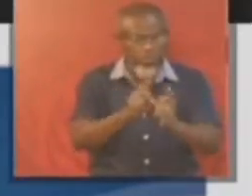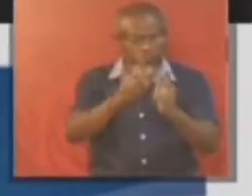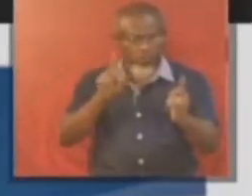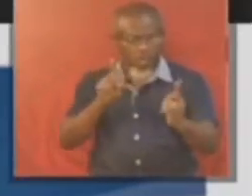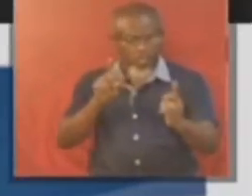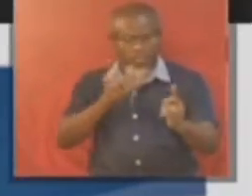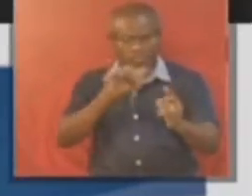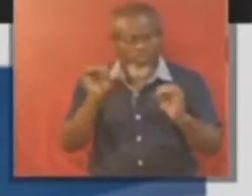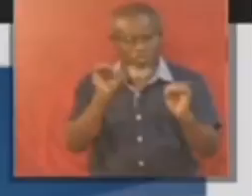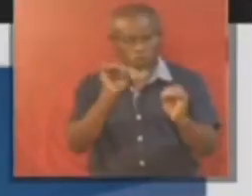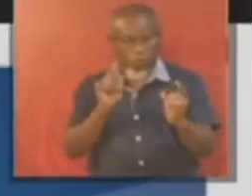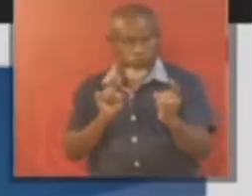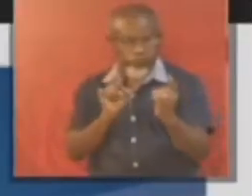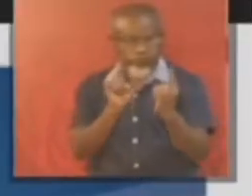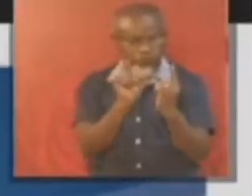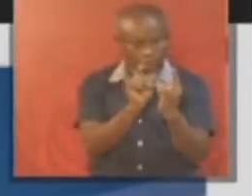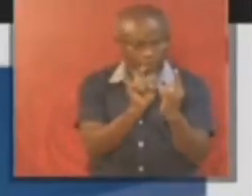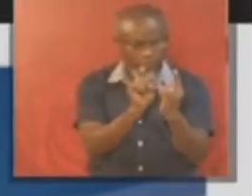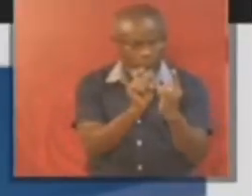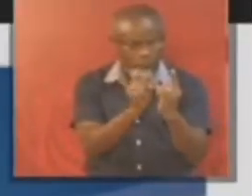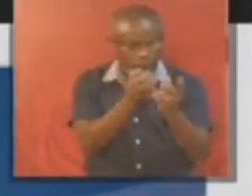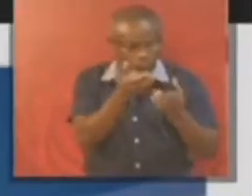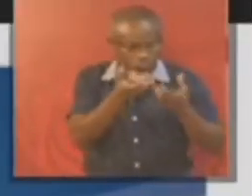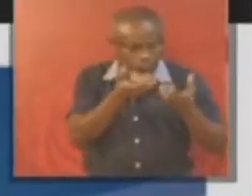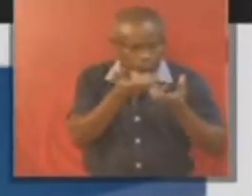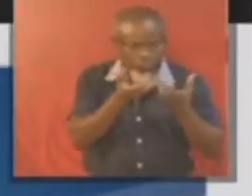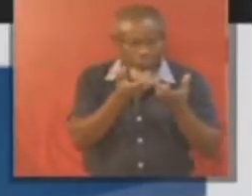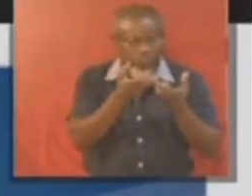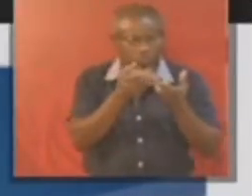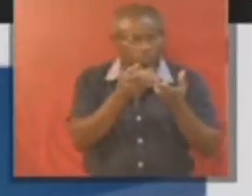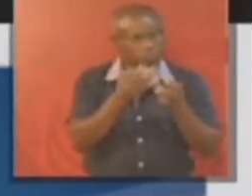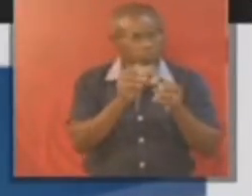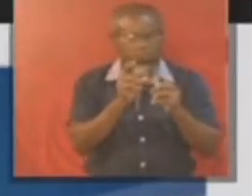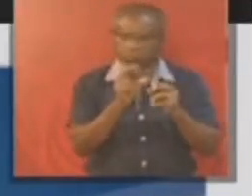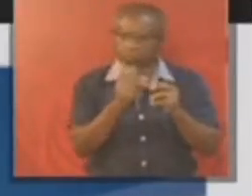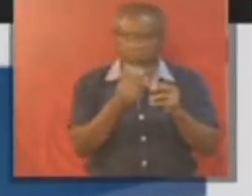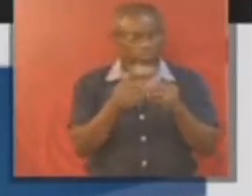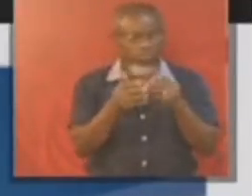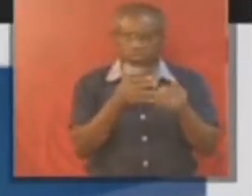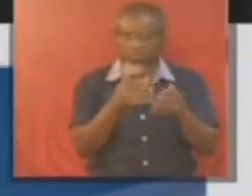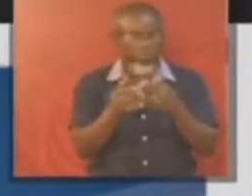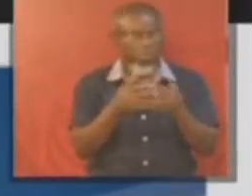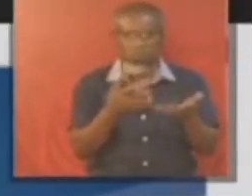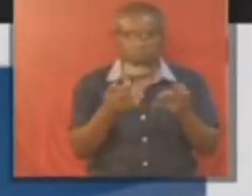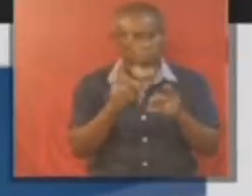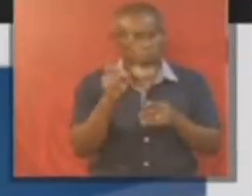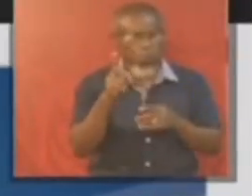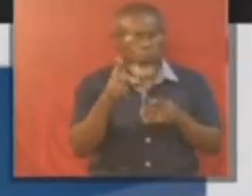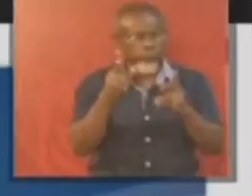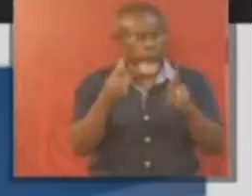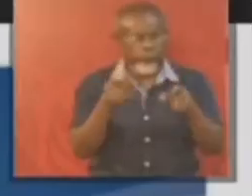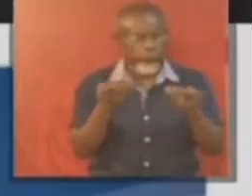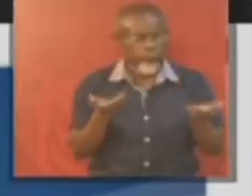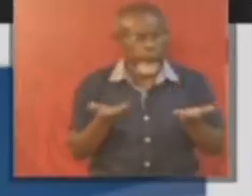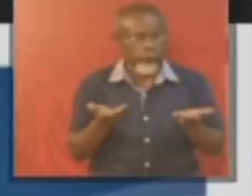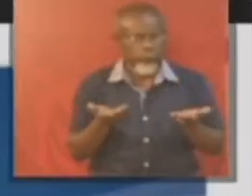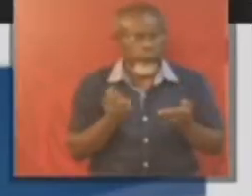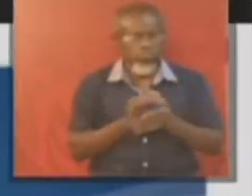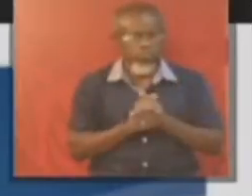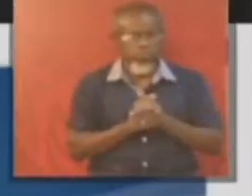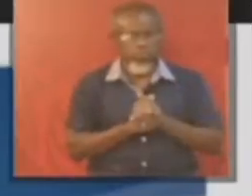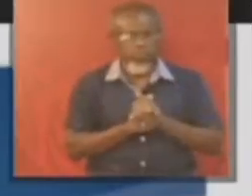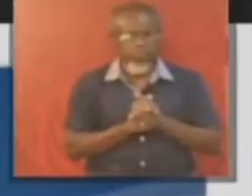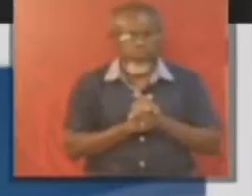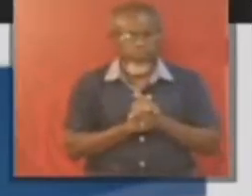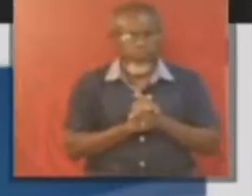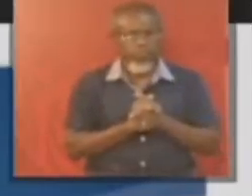is important for us here in Trinidad and Tobago, especially for healthcare access, enhanced